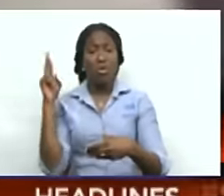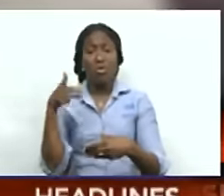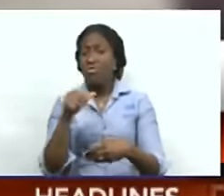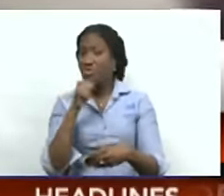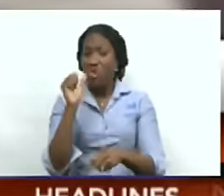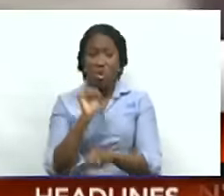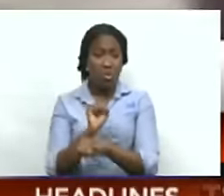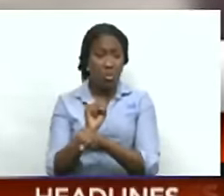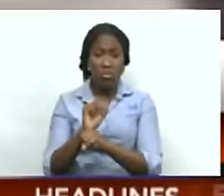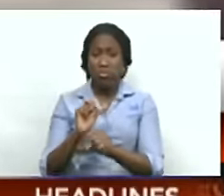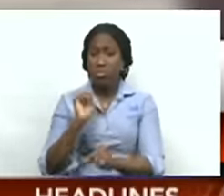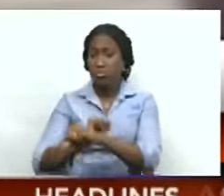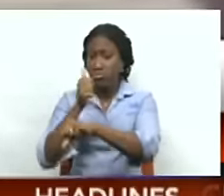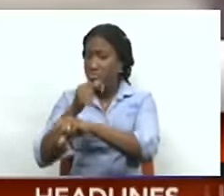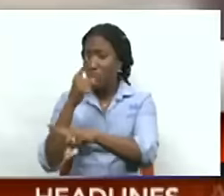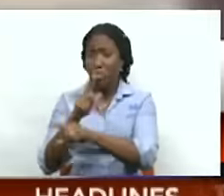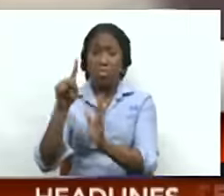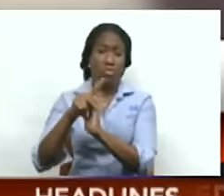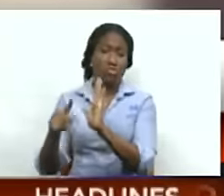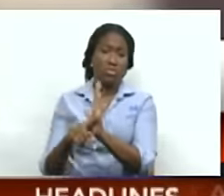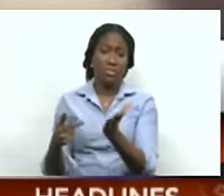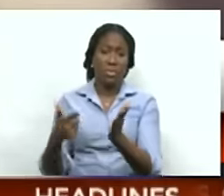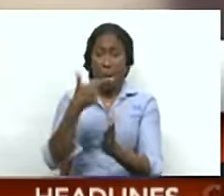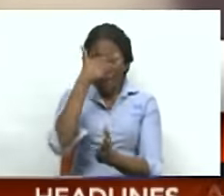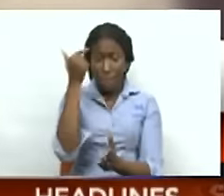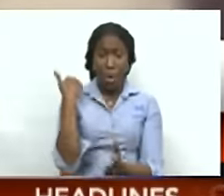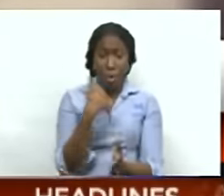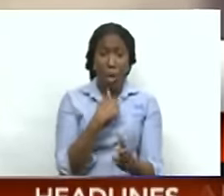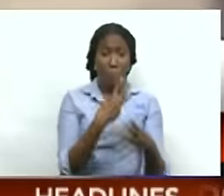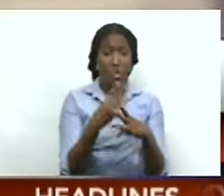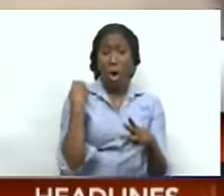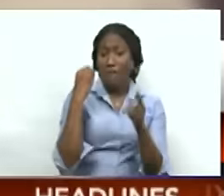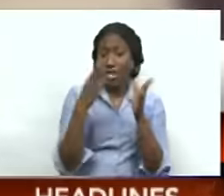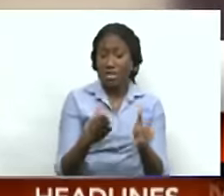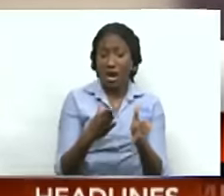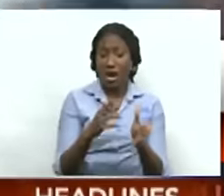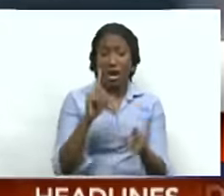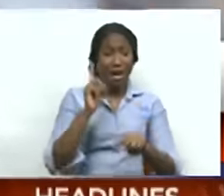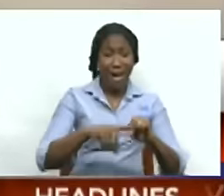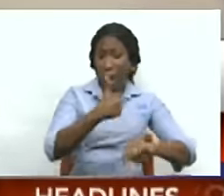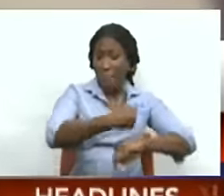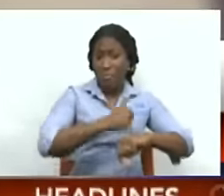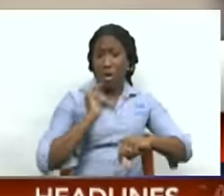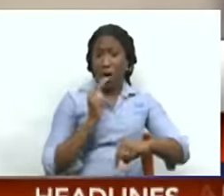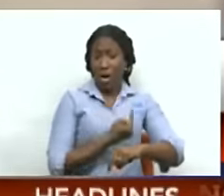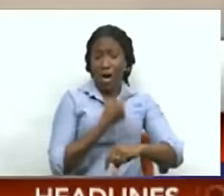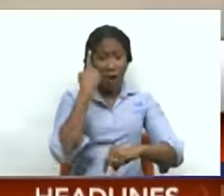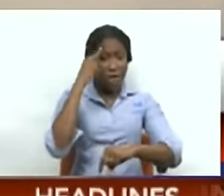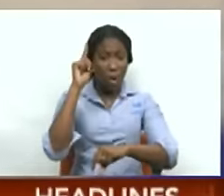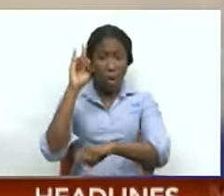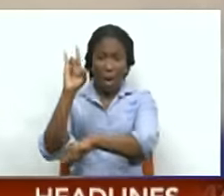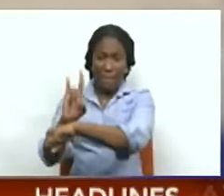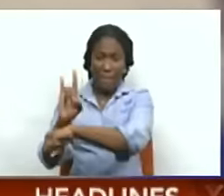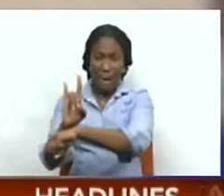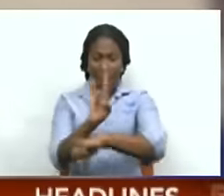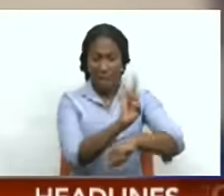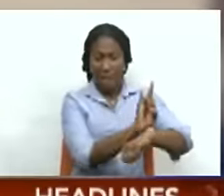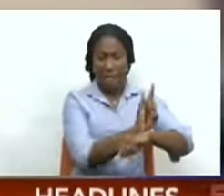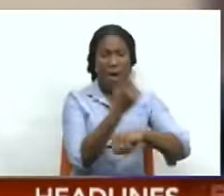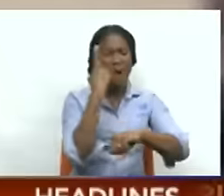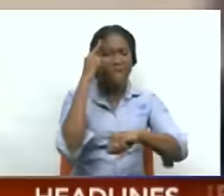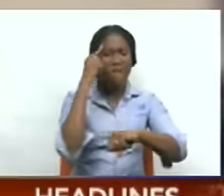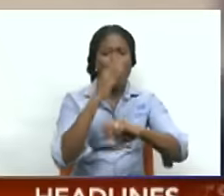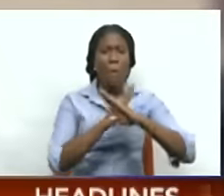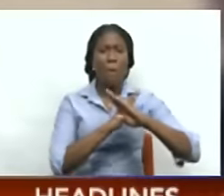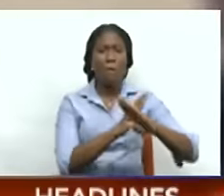not responsible for the turning on of those jammers and the turning off of those jammers. So we